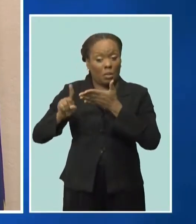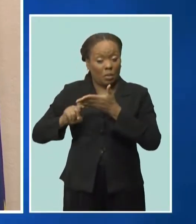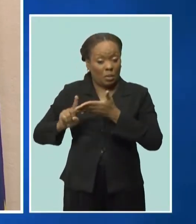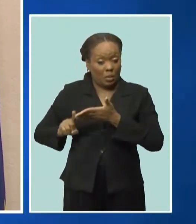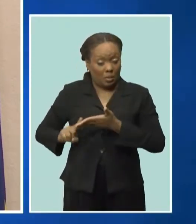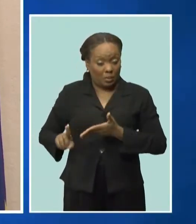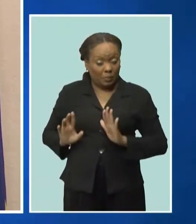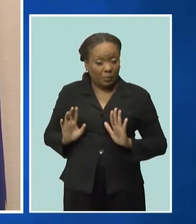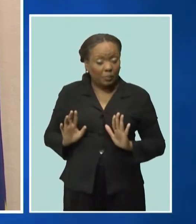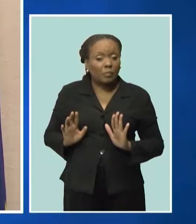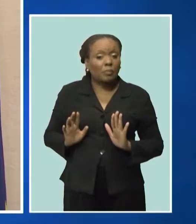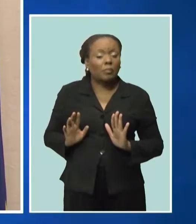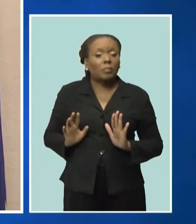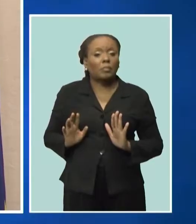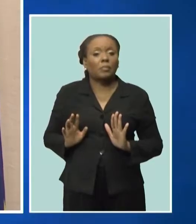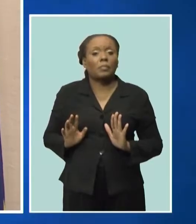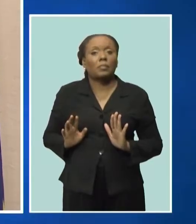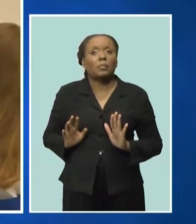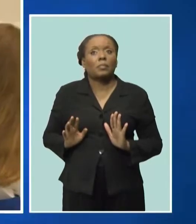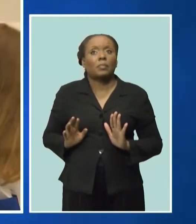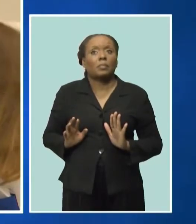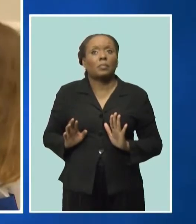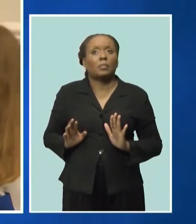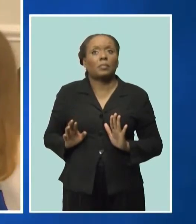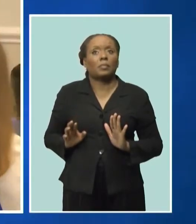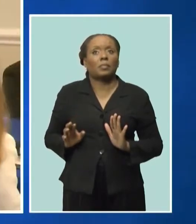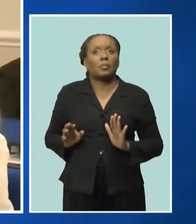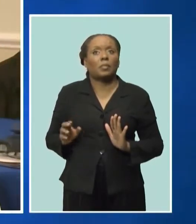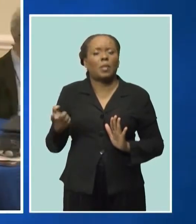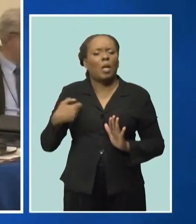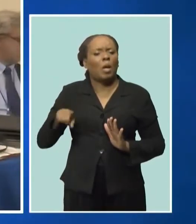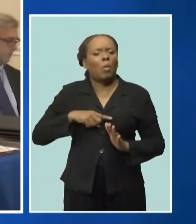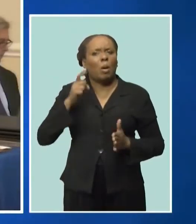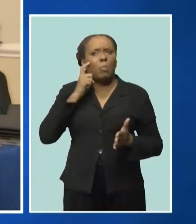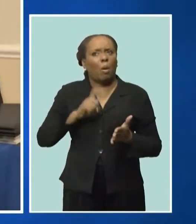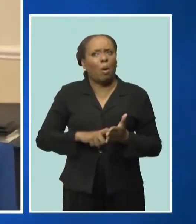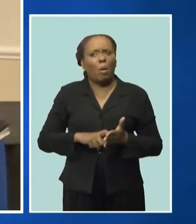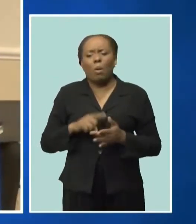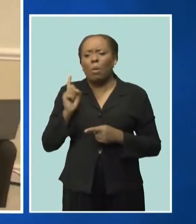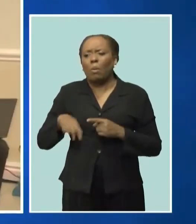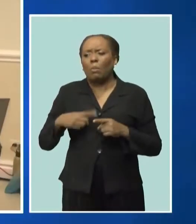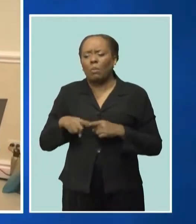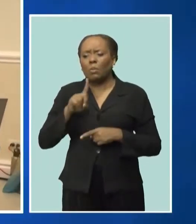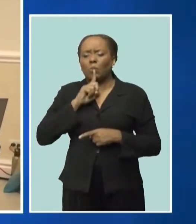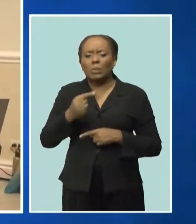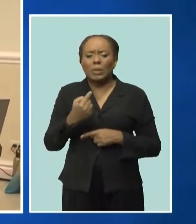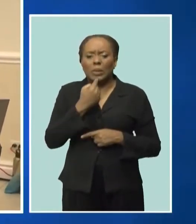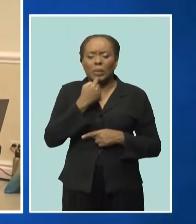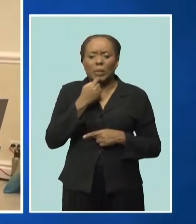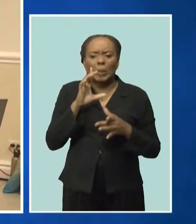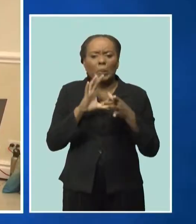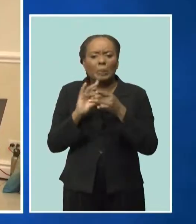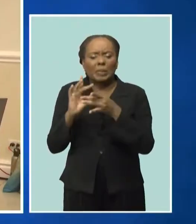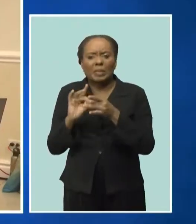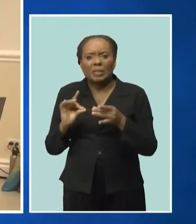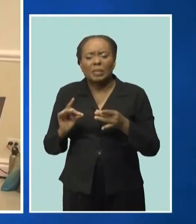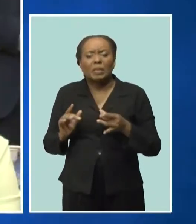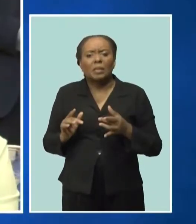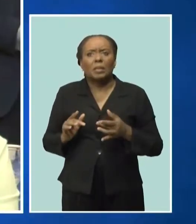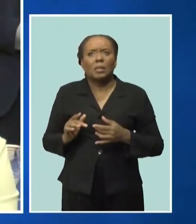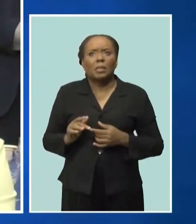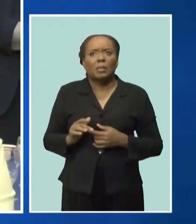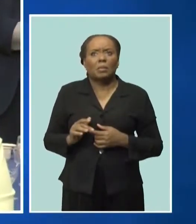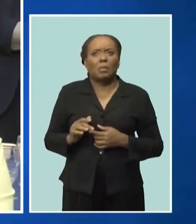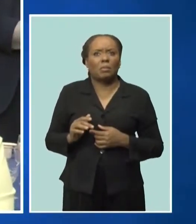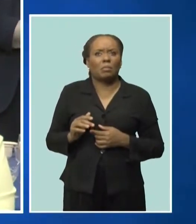and we realized that when we send out an urgent message, after 2 hours, less